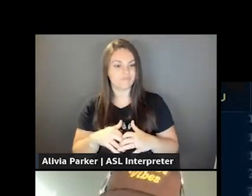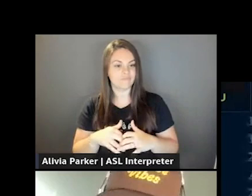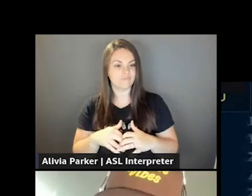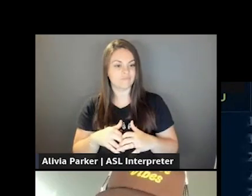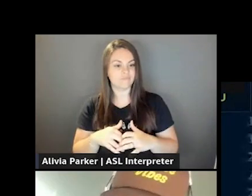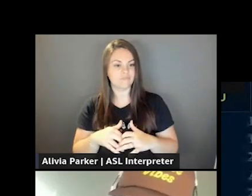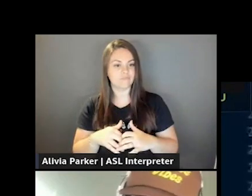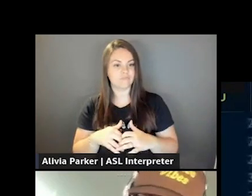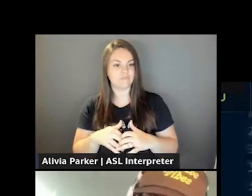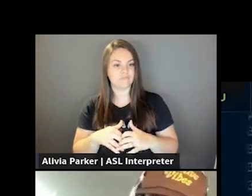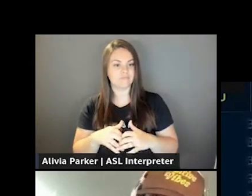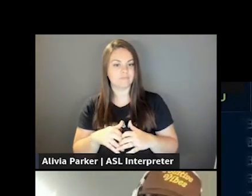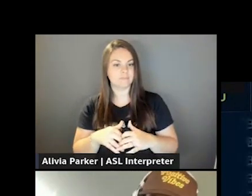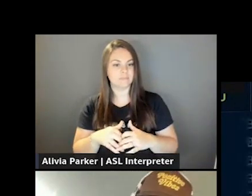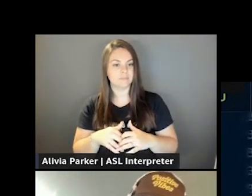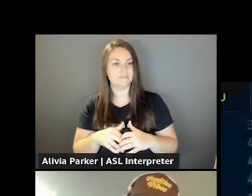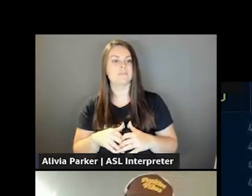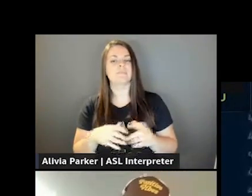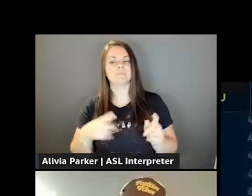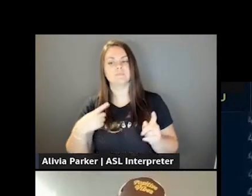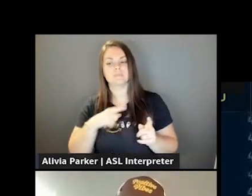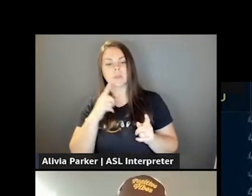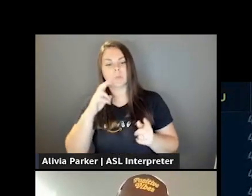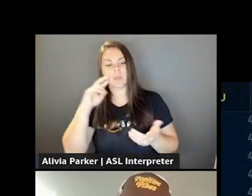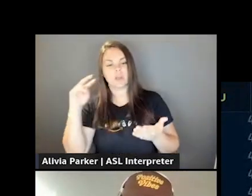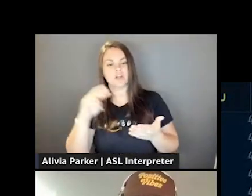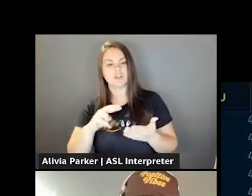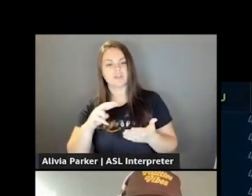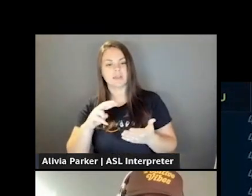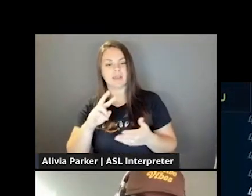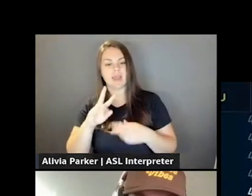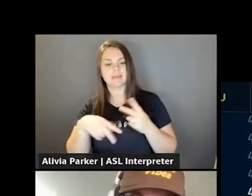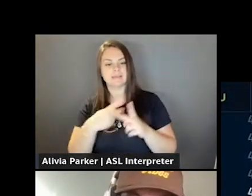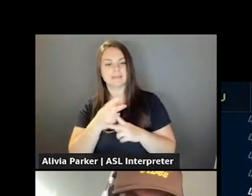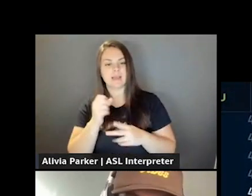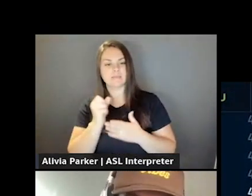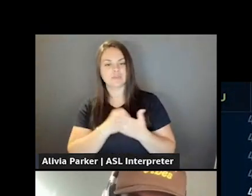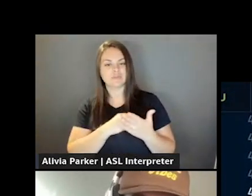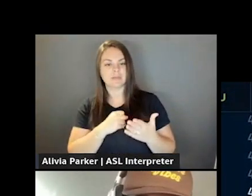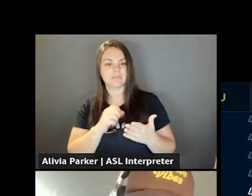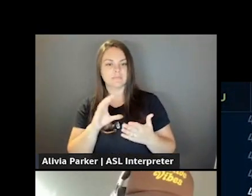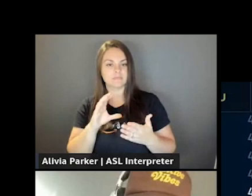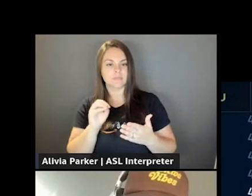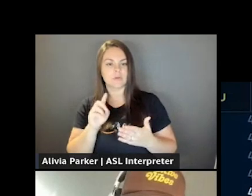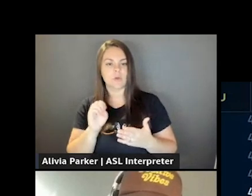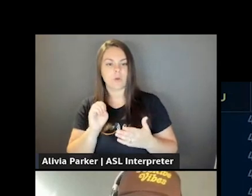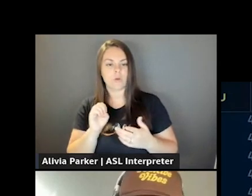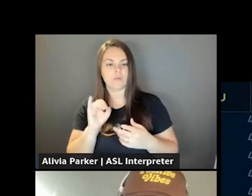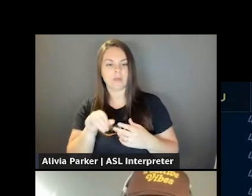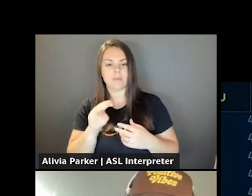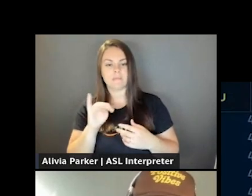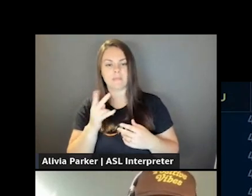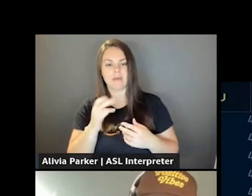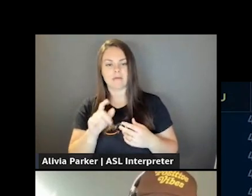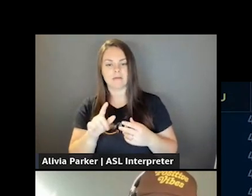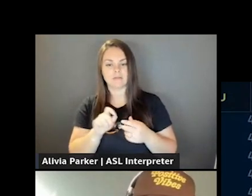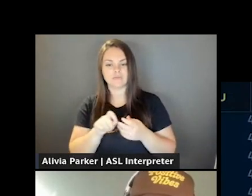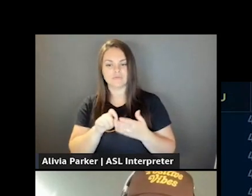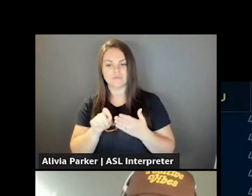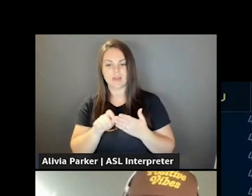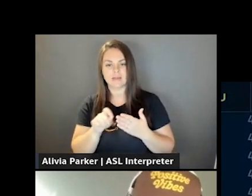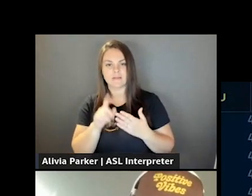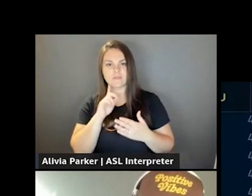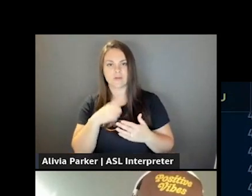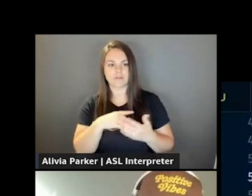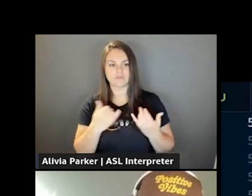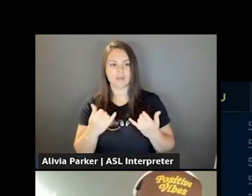We're looking at TypeScript, gentleman Jack. That's some TypeScript code that Michael's writing for us right now. Chat also had your back,